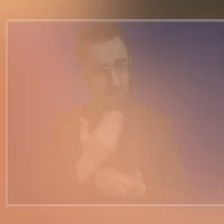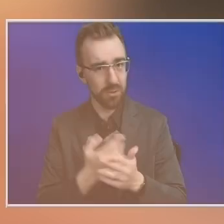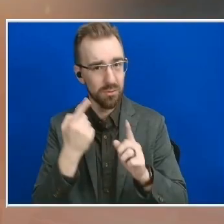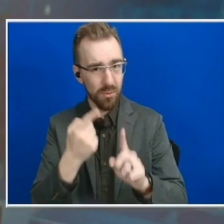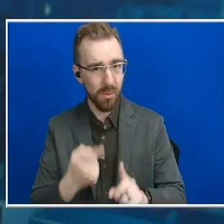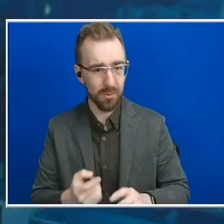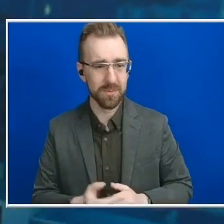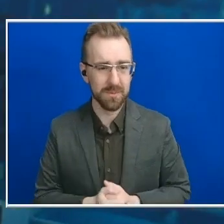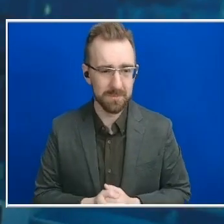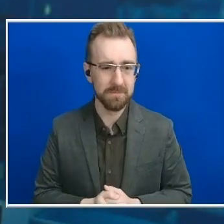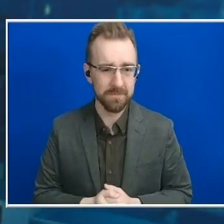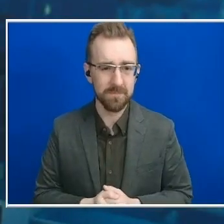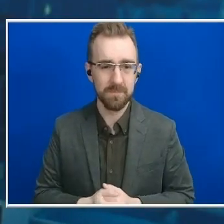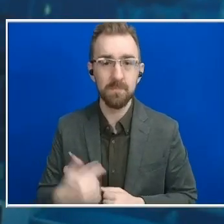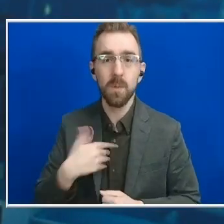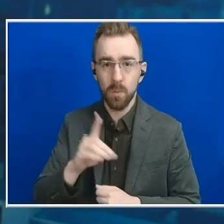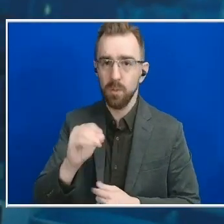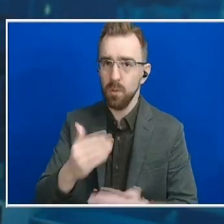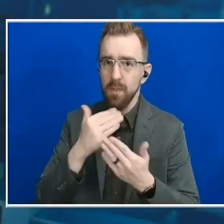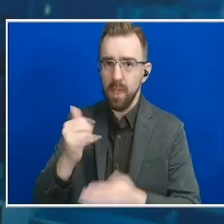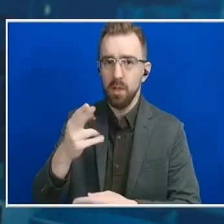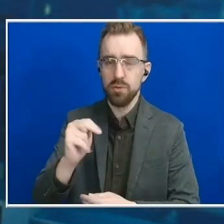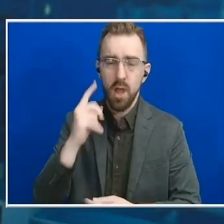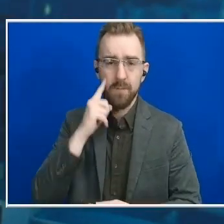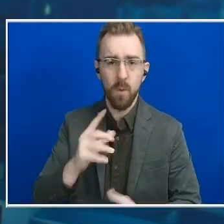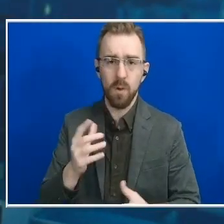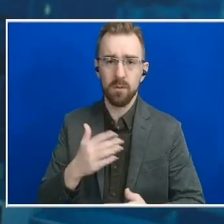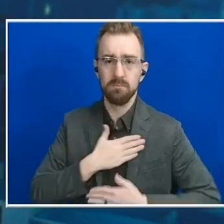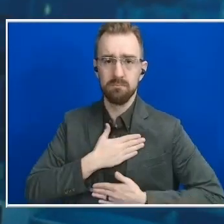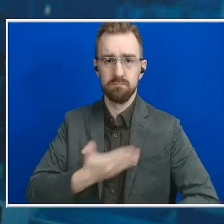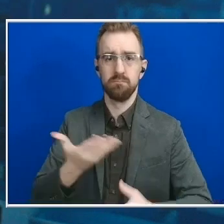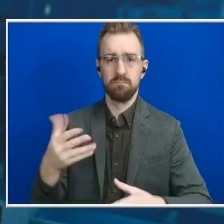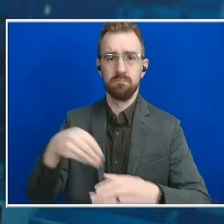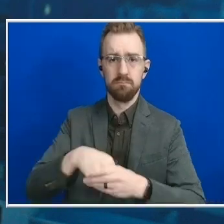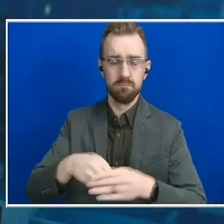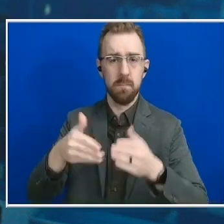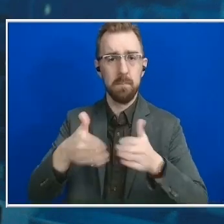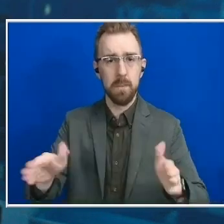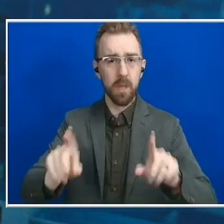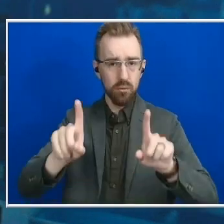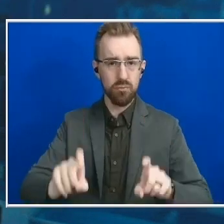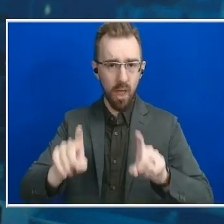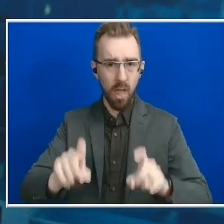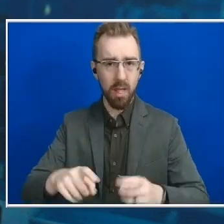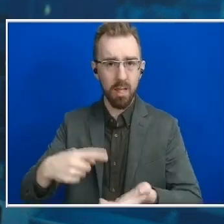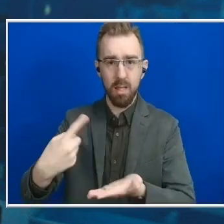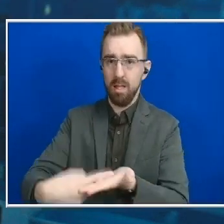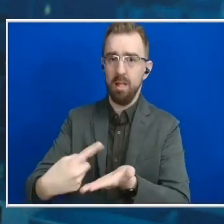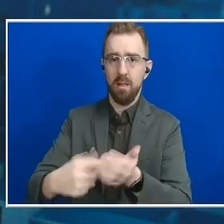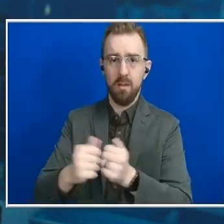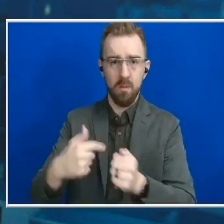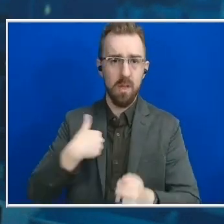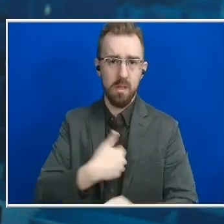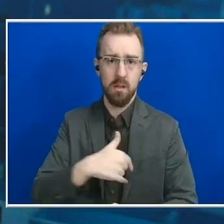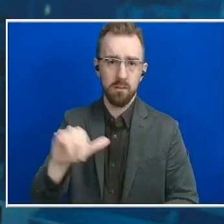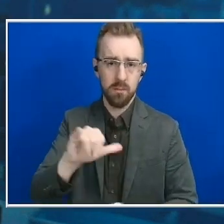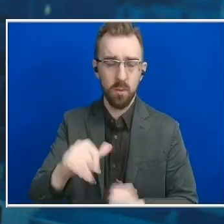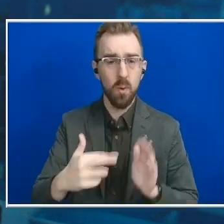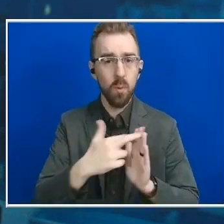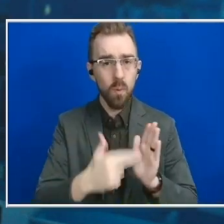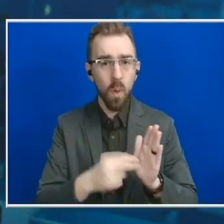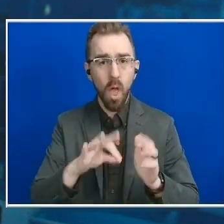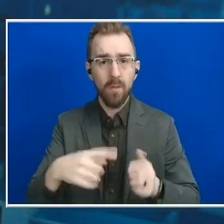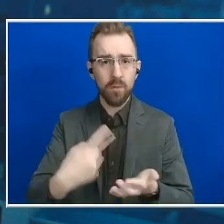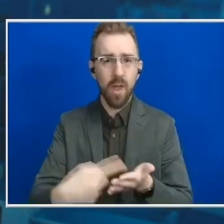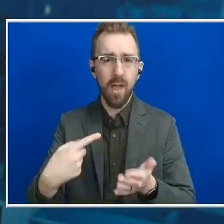And we do thank John for being a part of a public trial and talking about it with us. The rules of the trial mean that we cannot reveal his